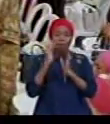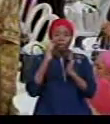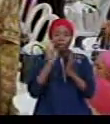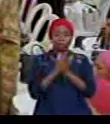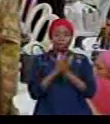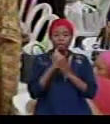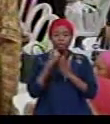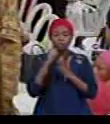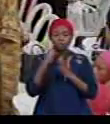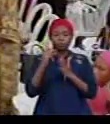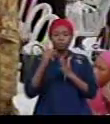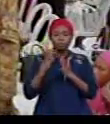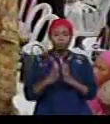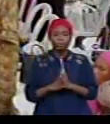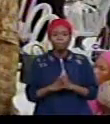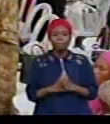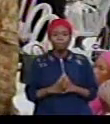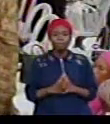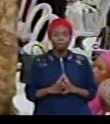Amen.